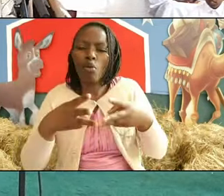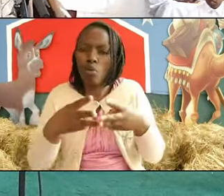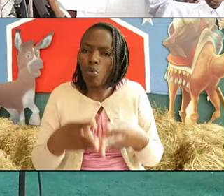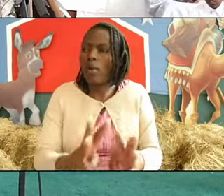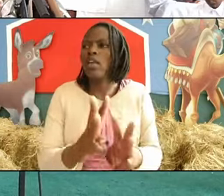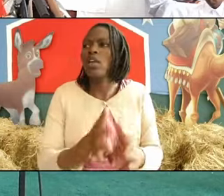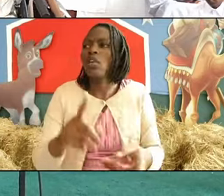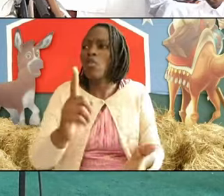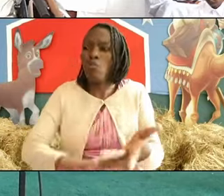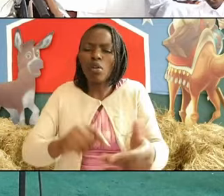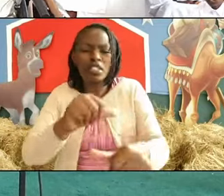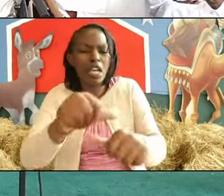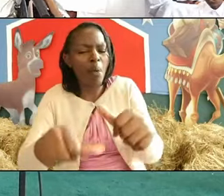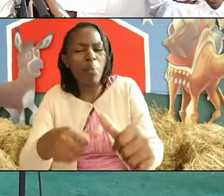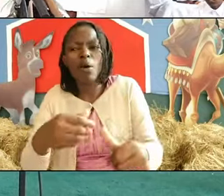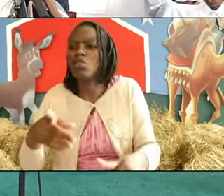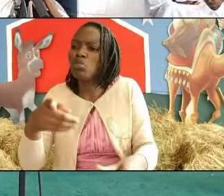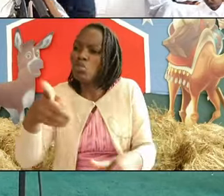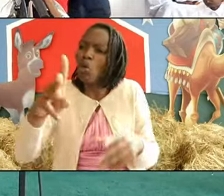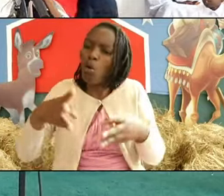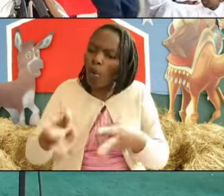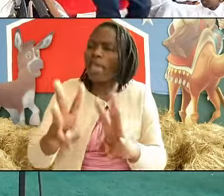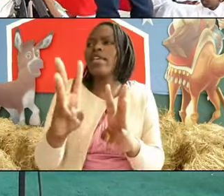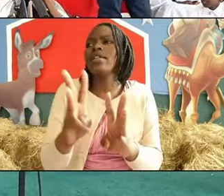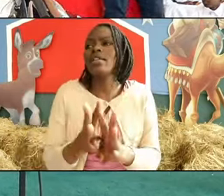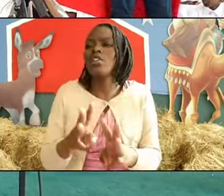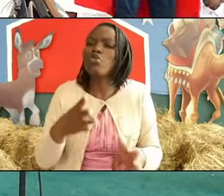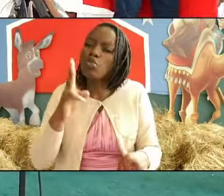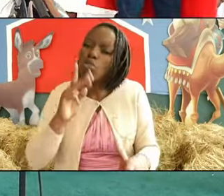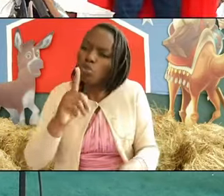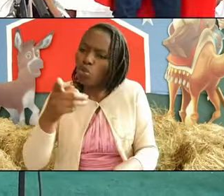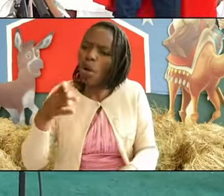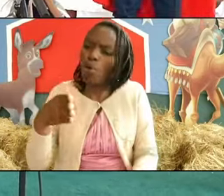way? What about your will?